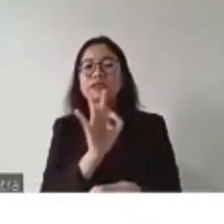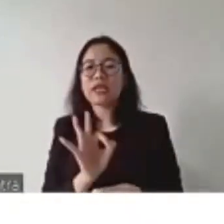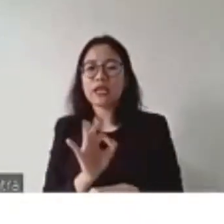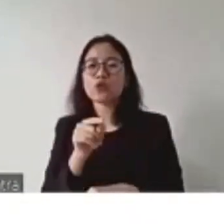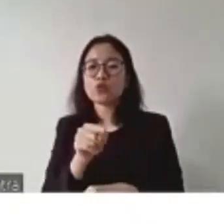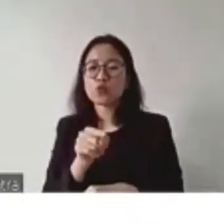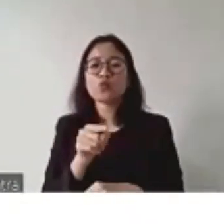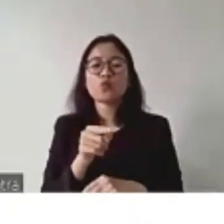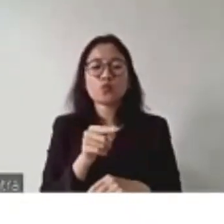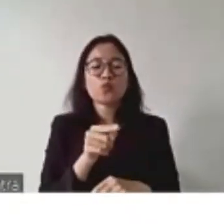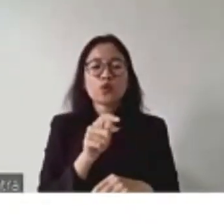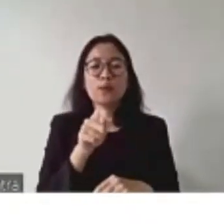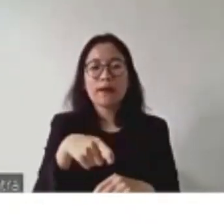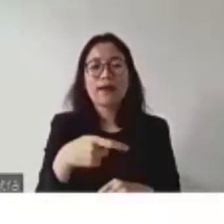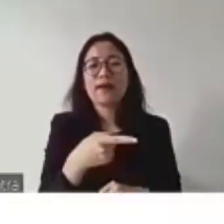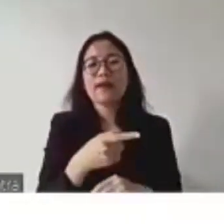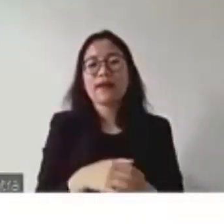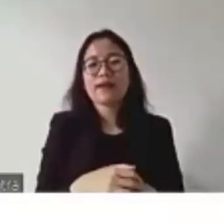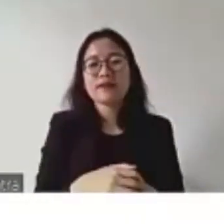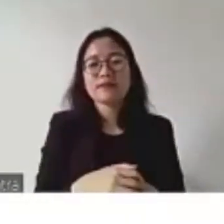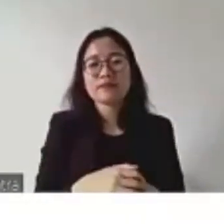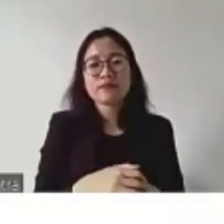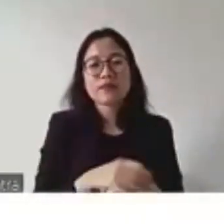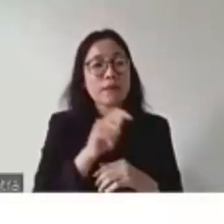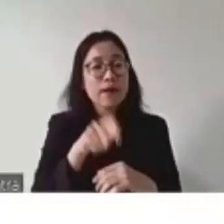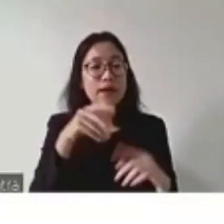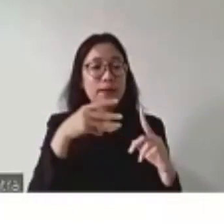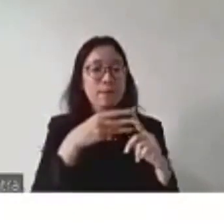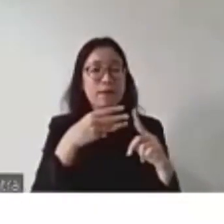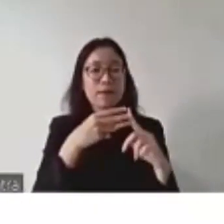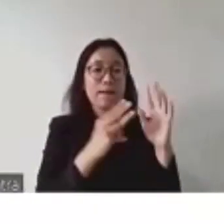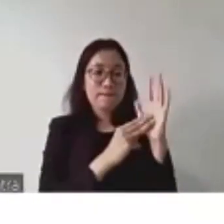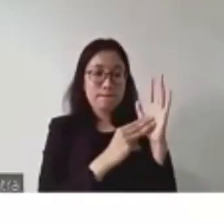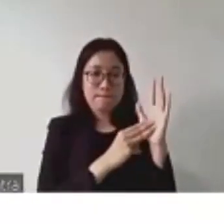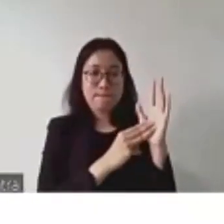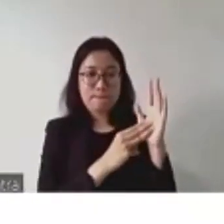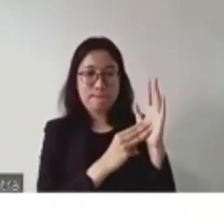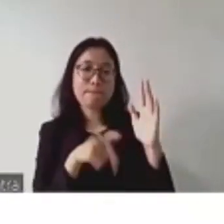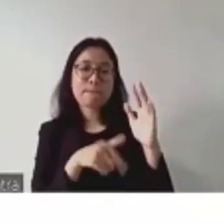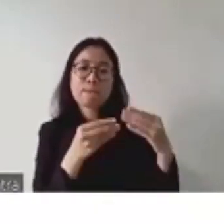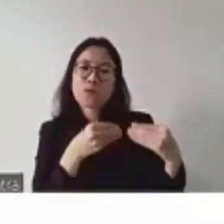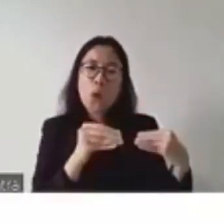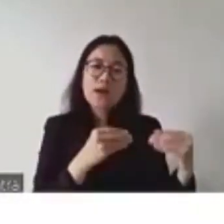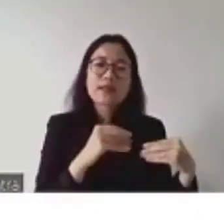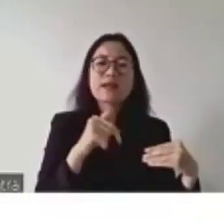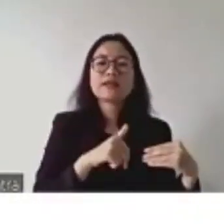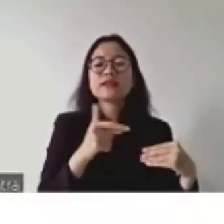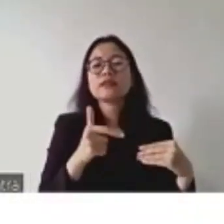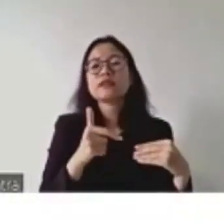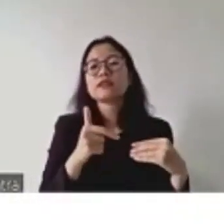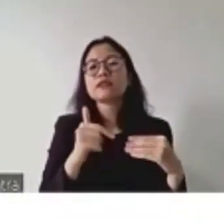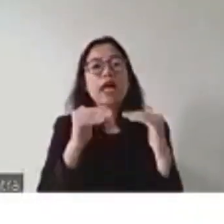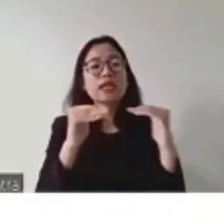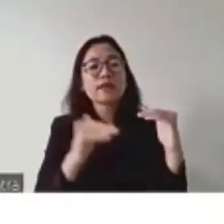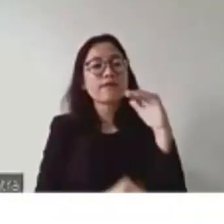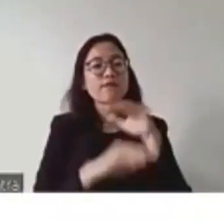the fuel quality, lower quality of the fuel. So of course, in the big